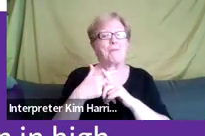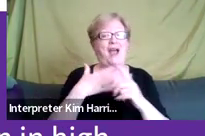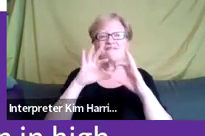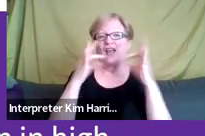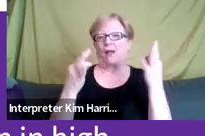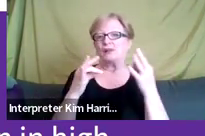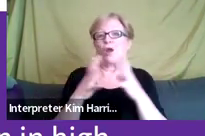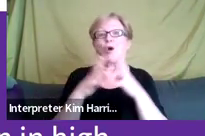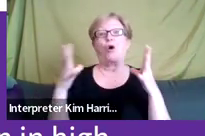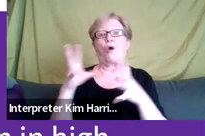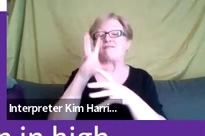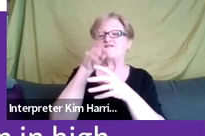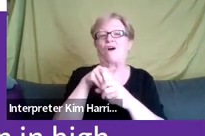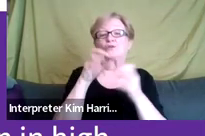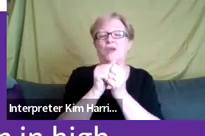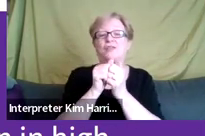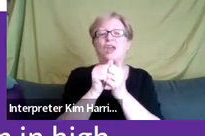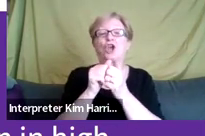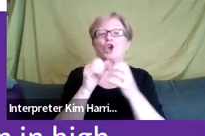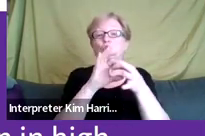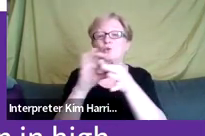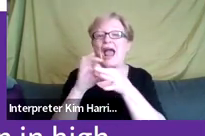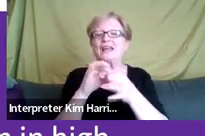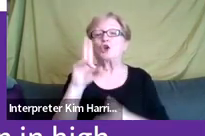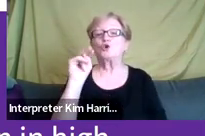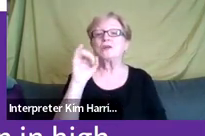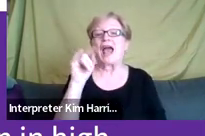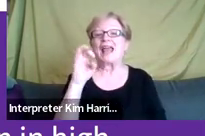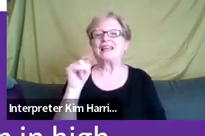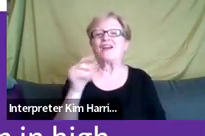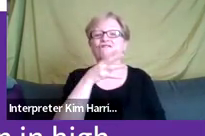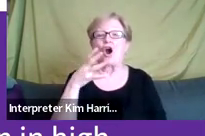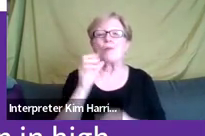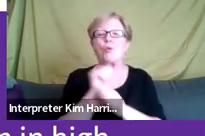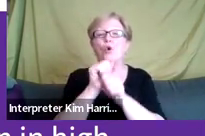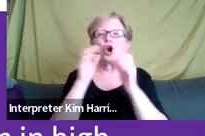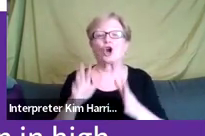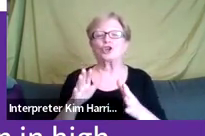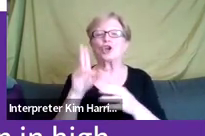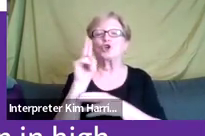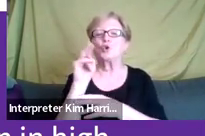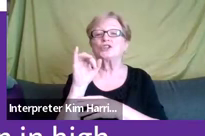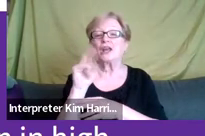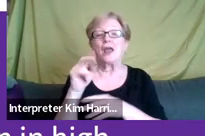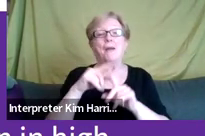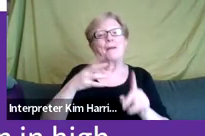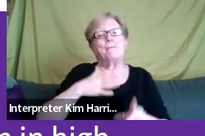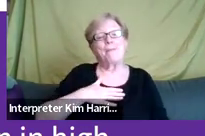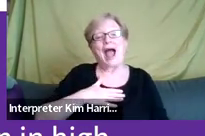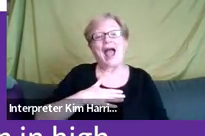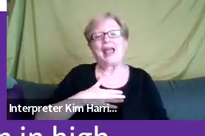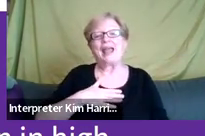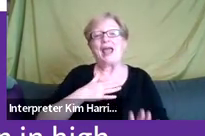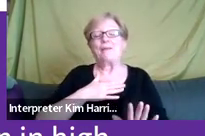in the United Farm Workers Union advocacy. And then, but my personal advocacy journey didn't